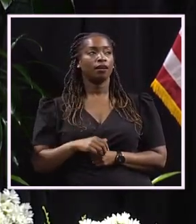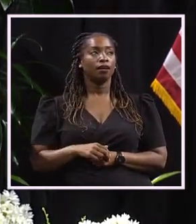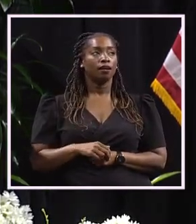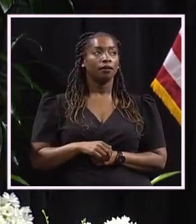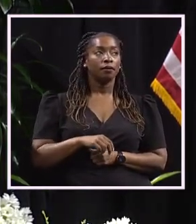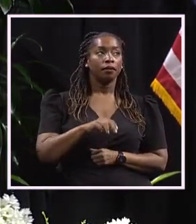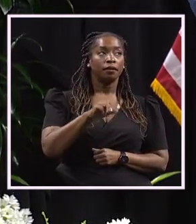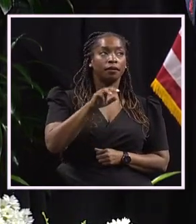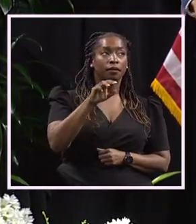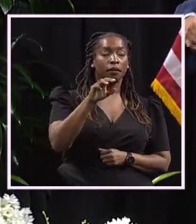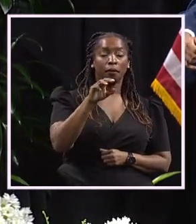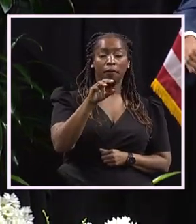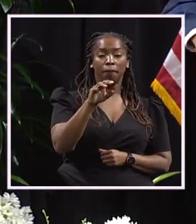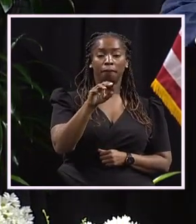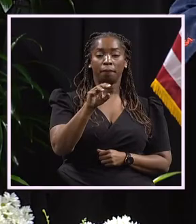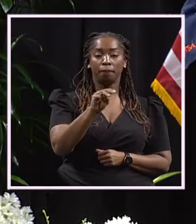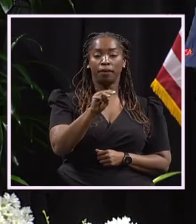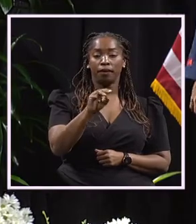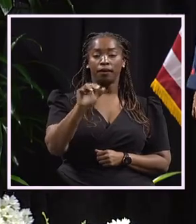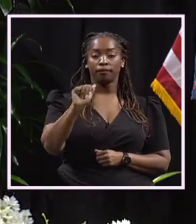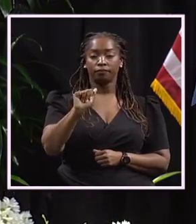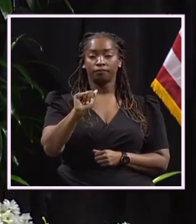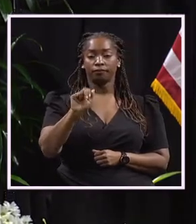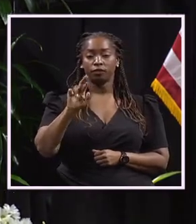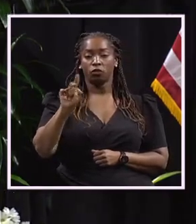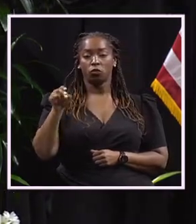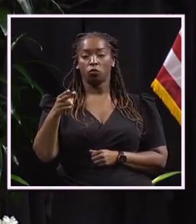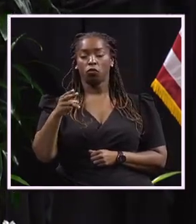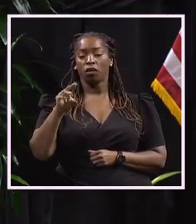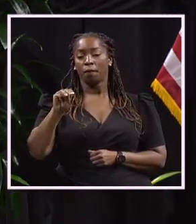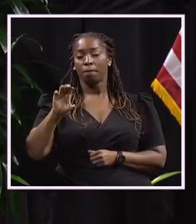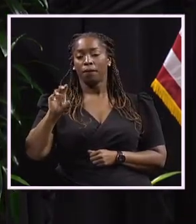Nia Alexandria Ruth McWhite, cum laude.